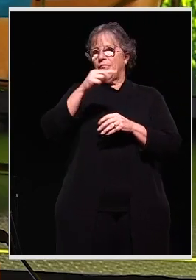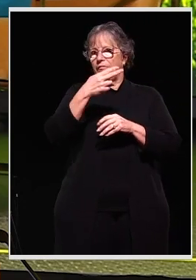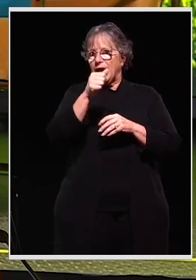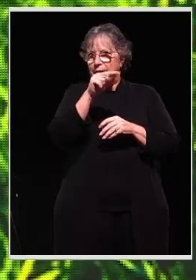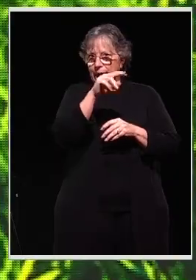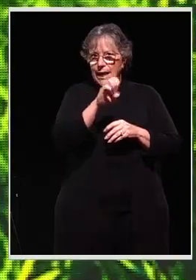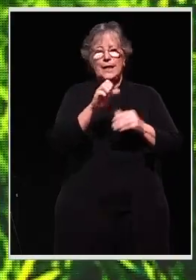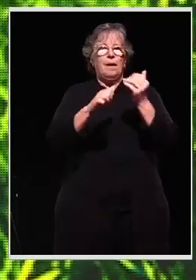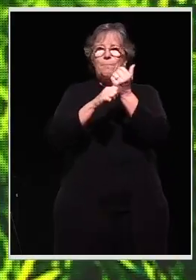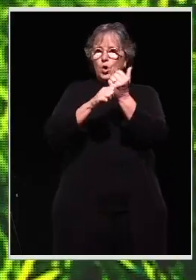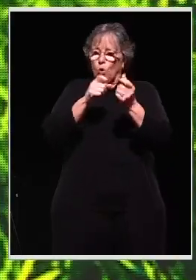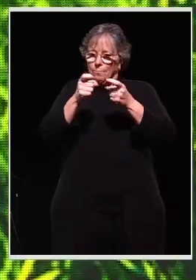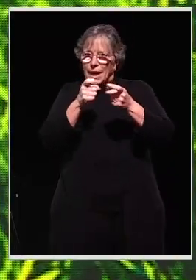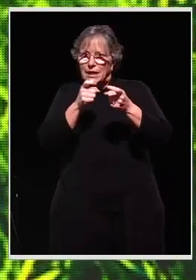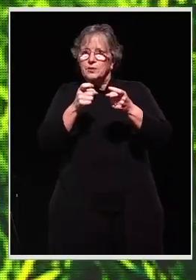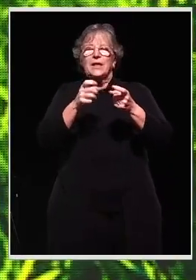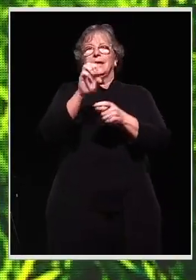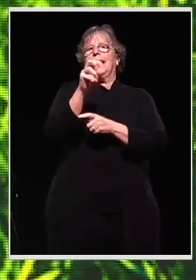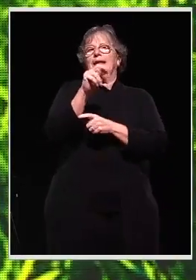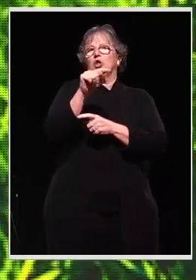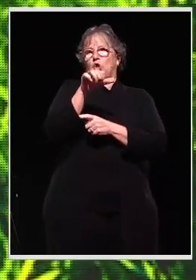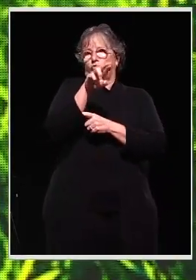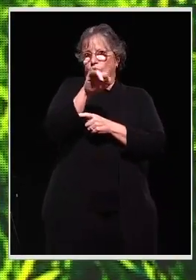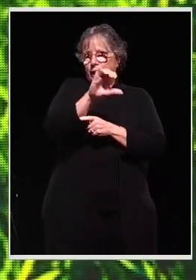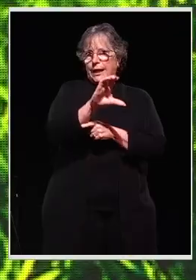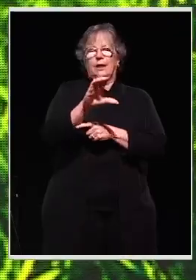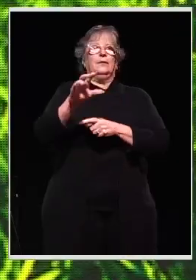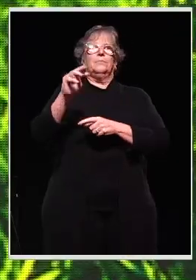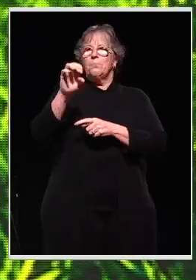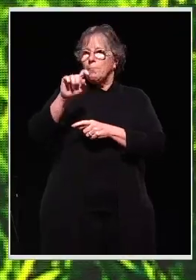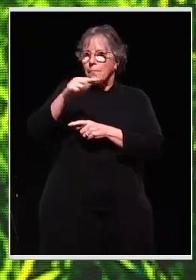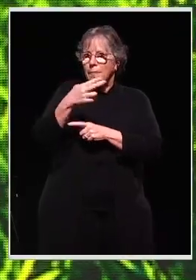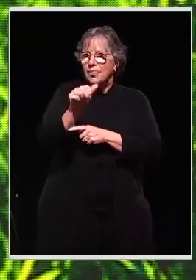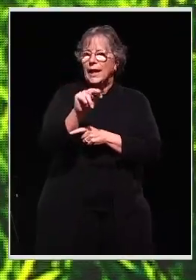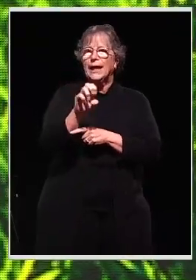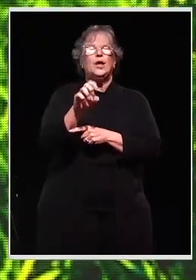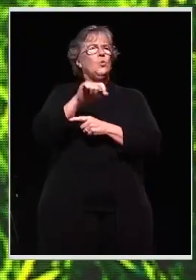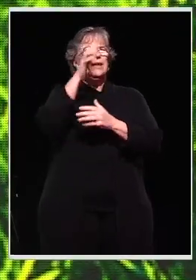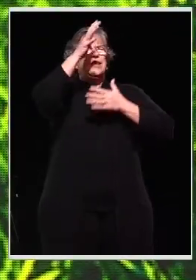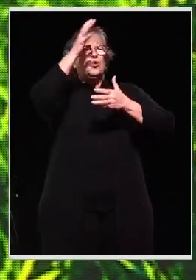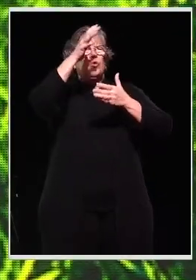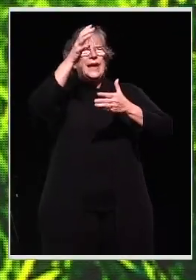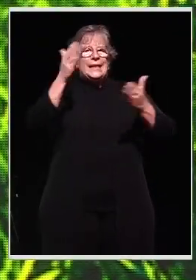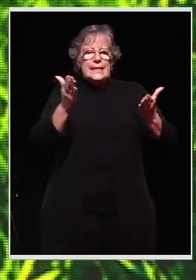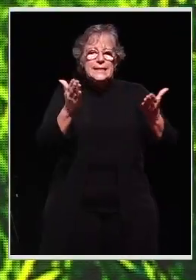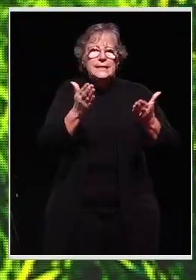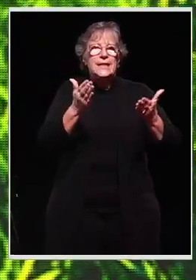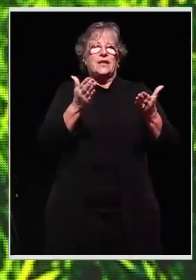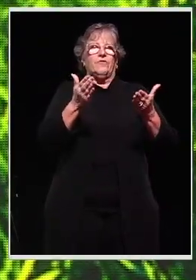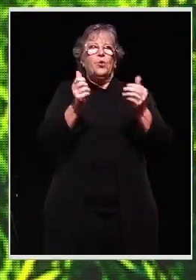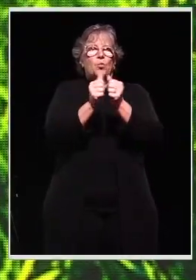manure management, enteric methane. And we really need to create incentives around the farming sector so that they